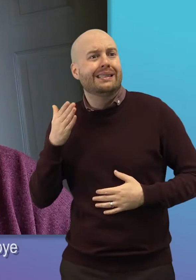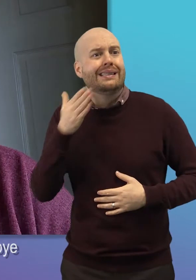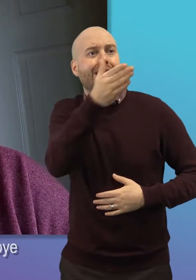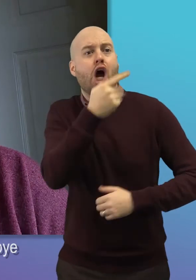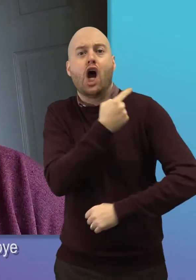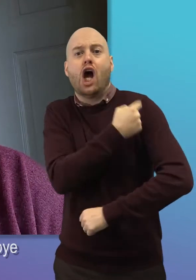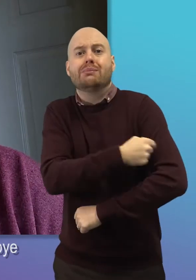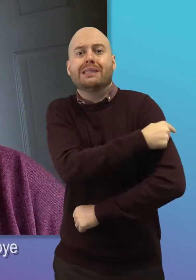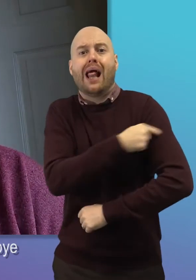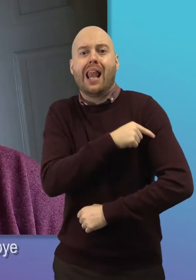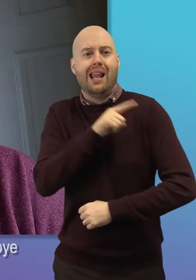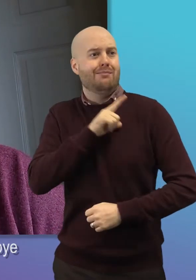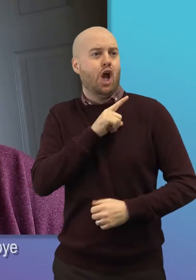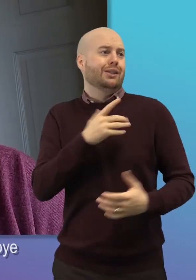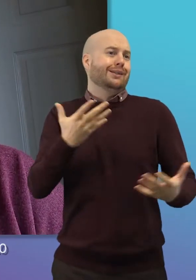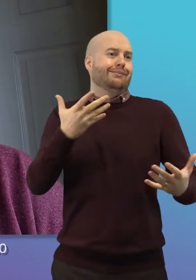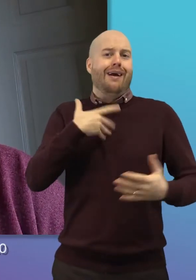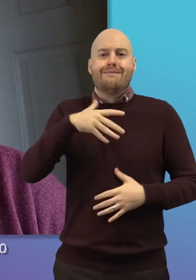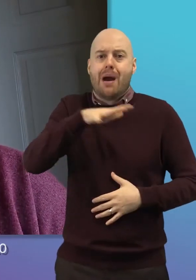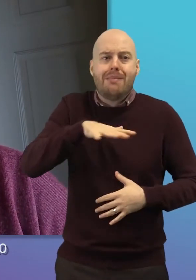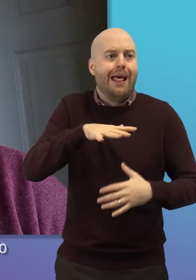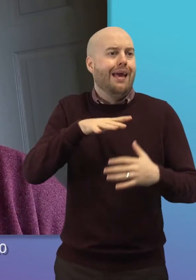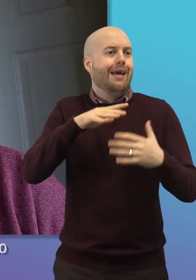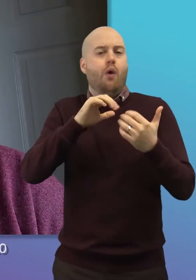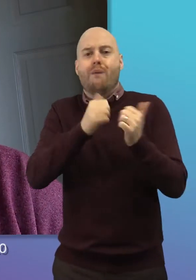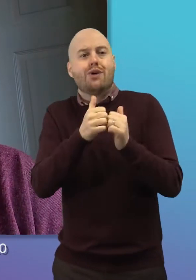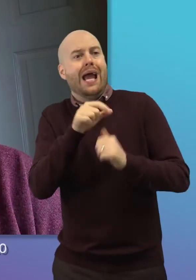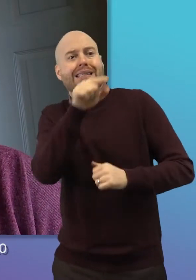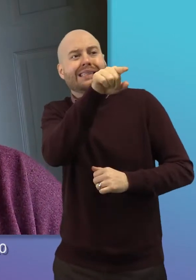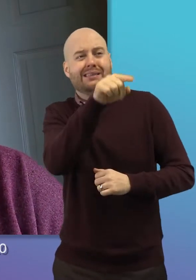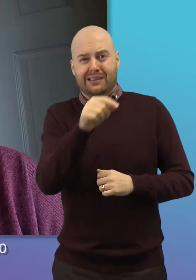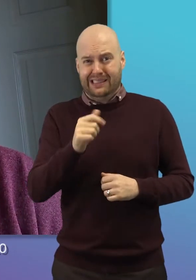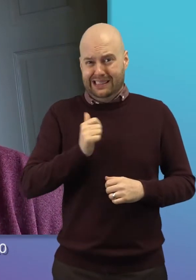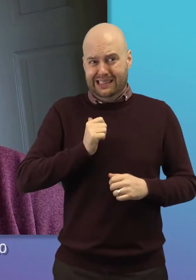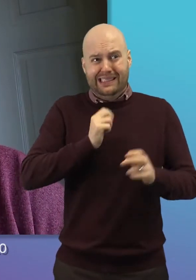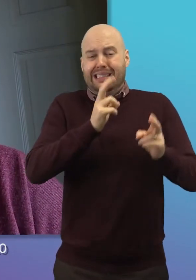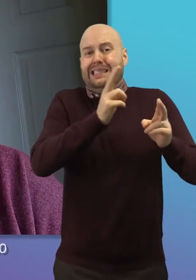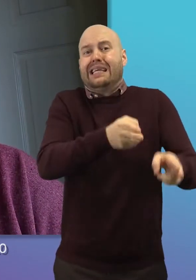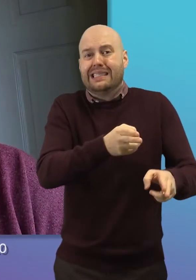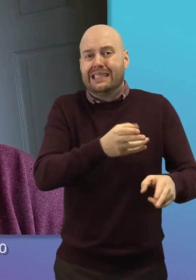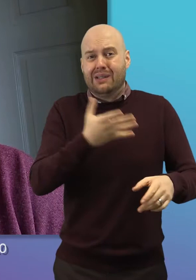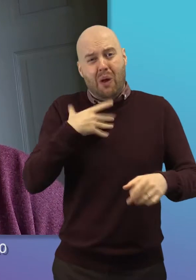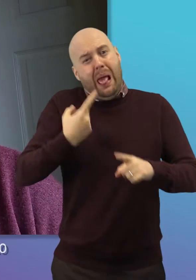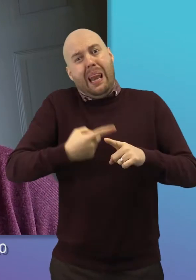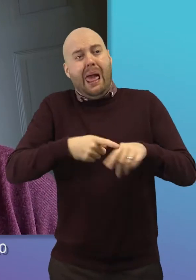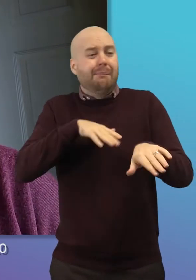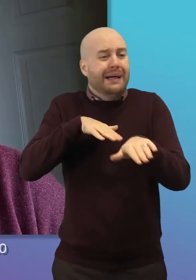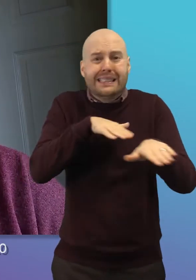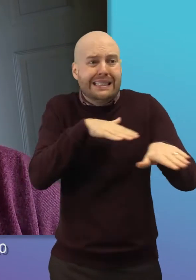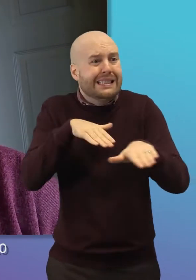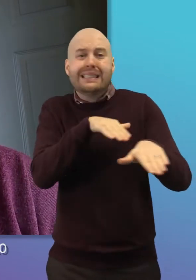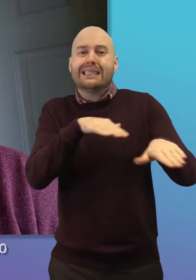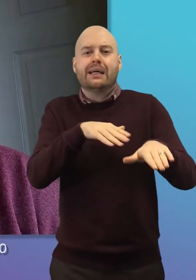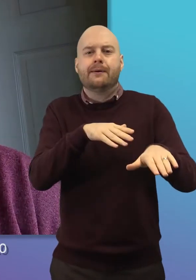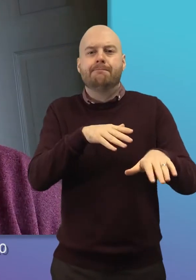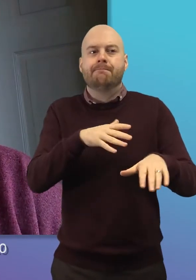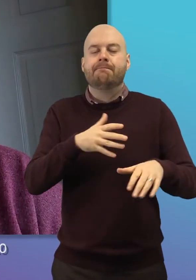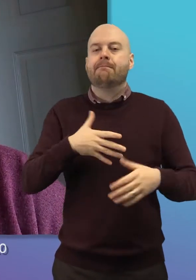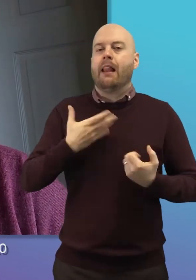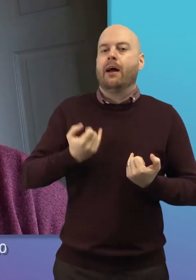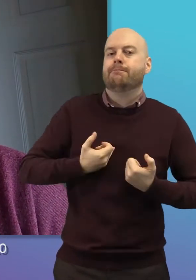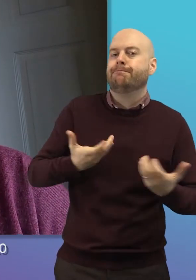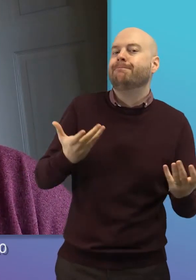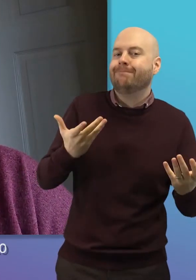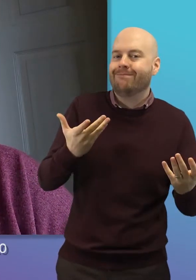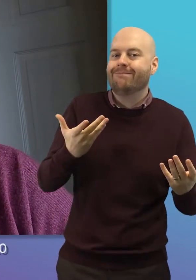and share their last moments on earth, or perhaps rushing to say hello and welcoming a new life into the world, then I feel much less annoyed about